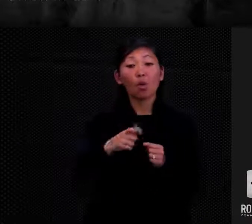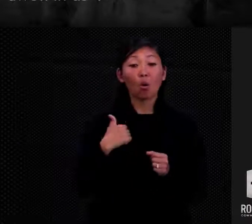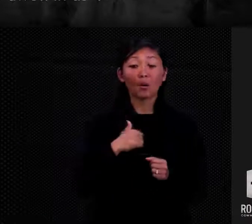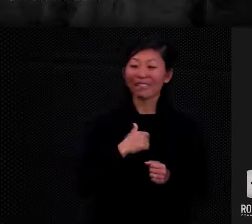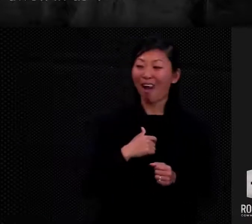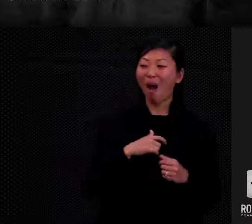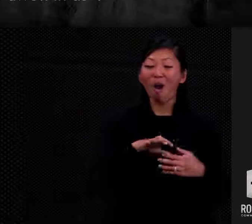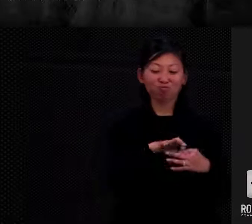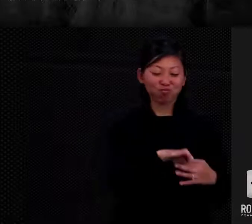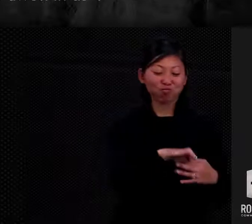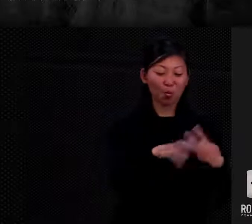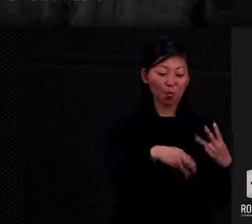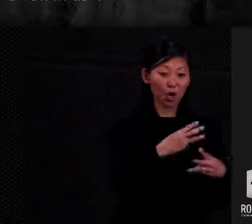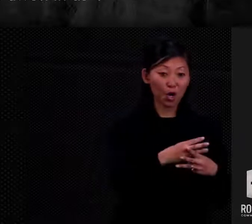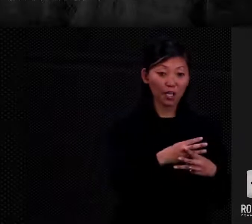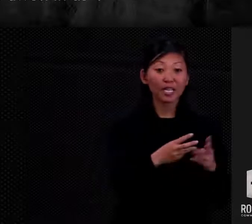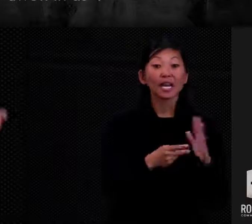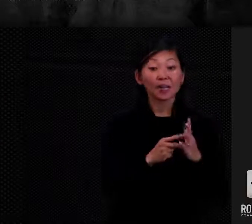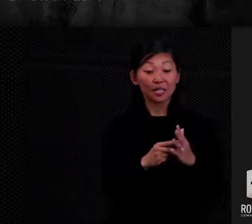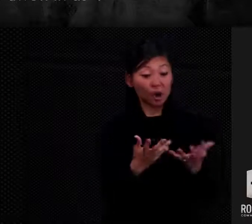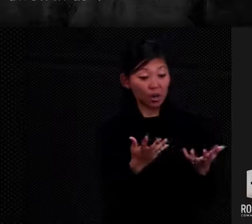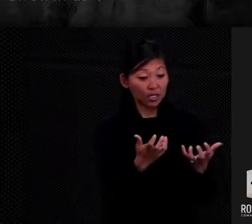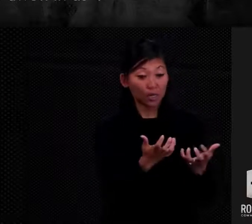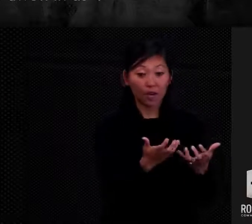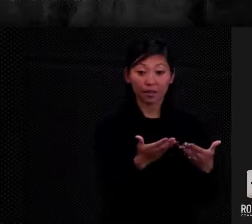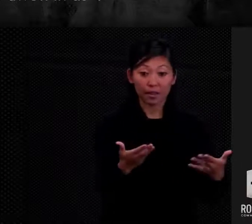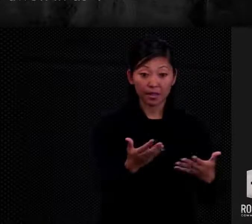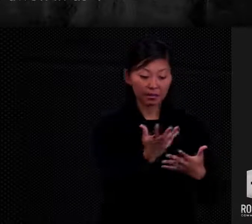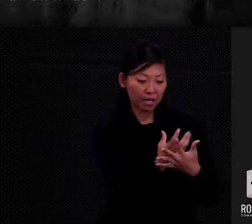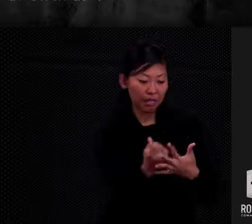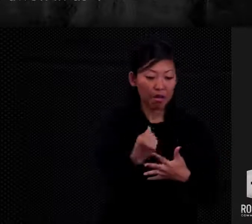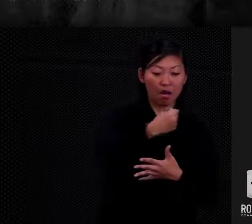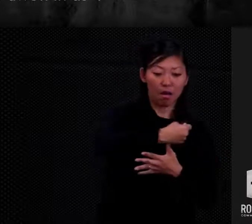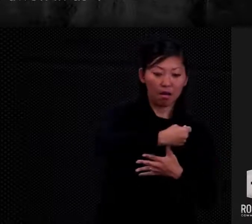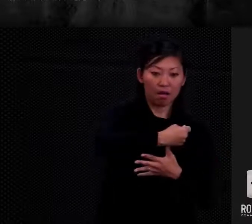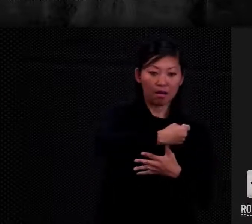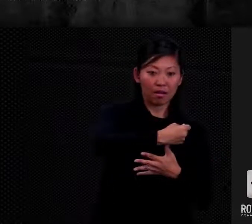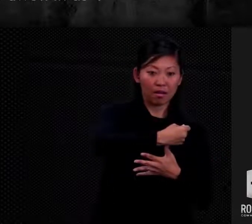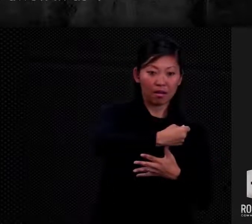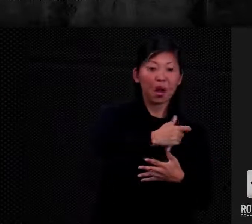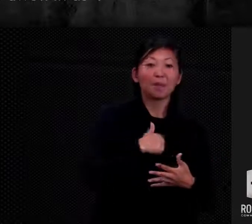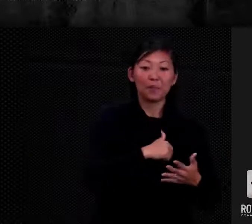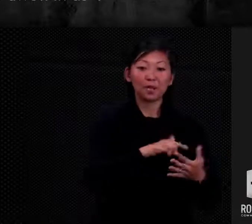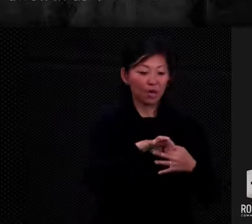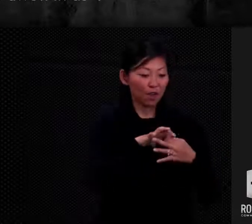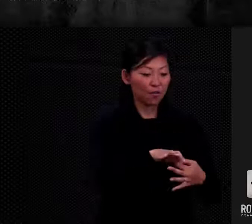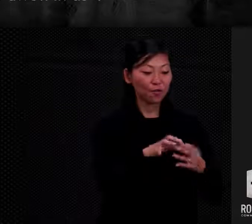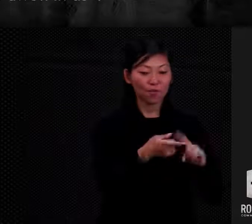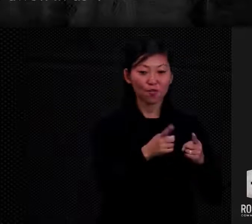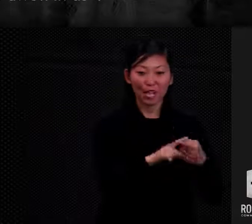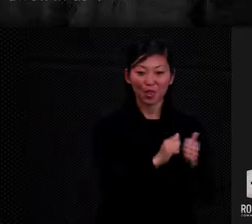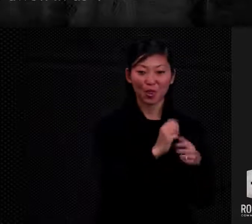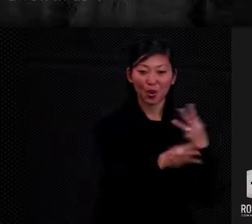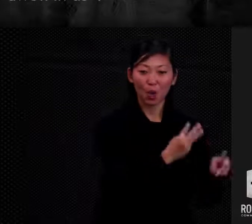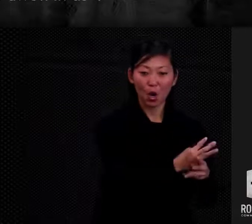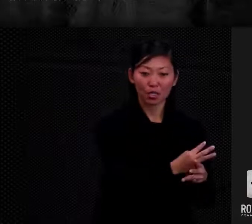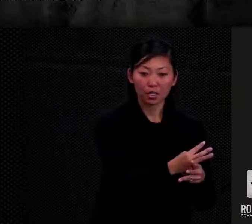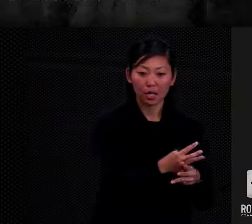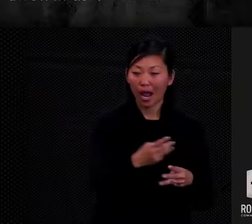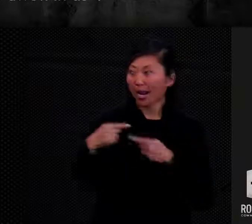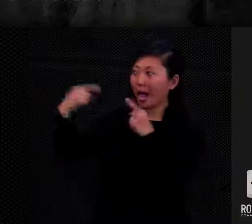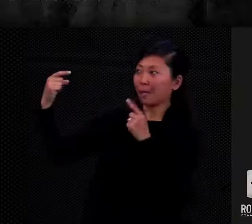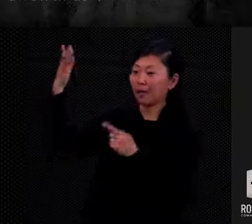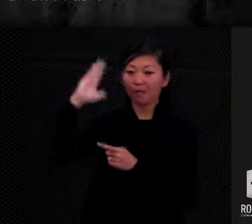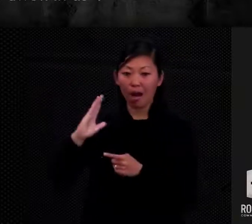world when we turn our desire for good things into God things. But when we do this, God is not neutral toward us.